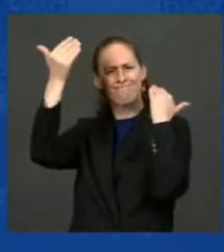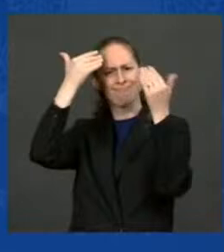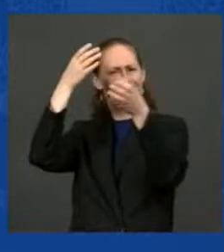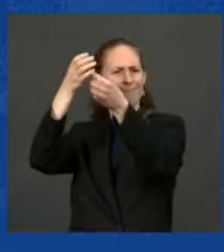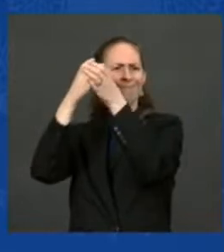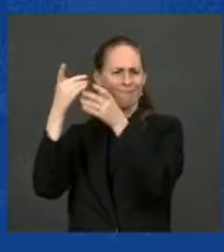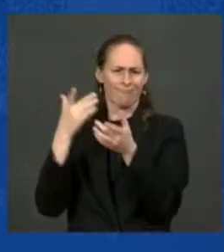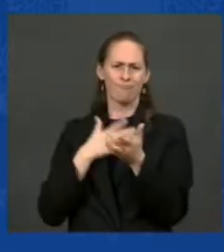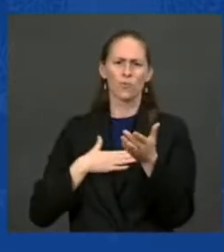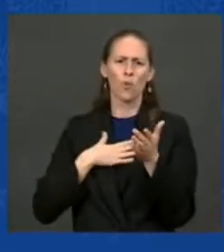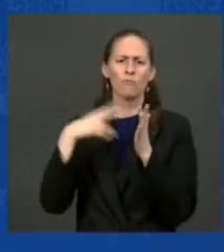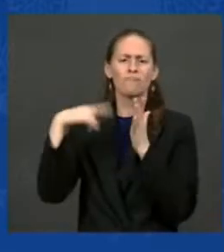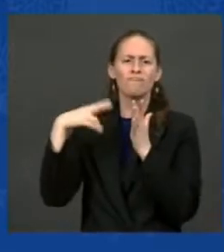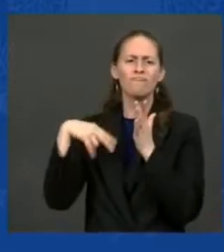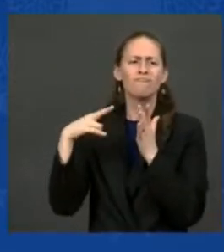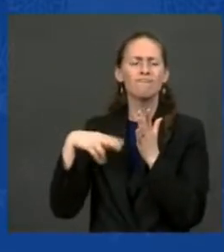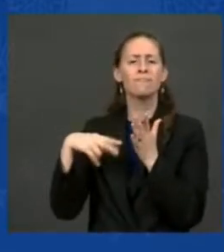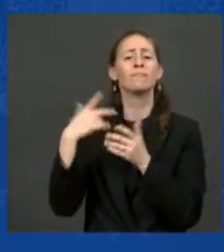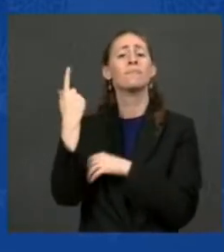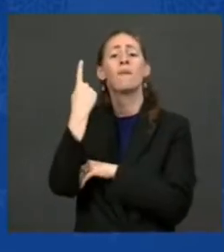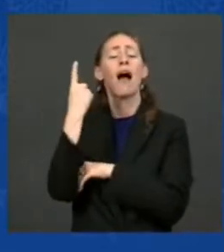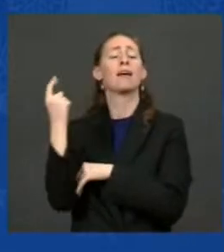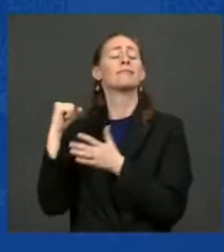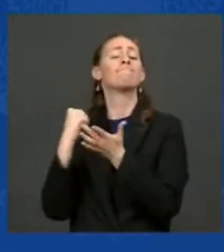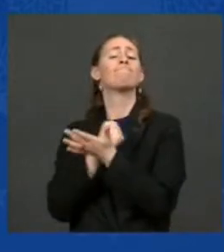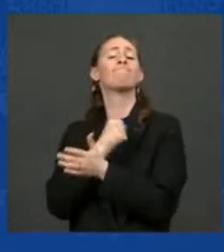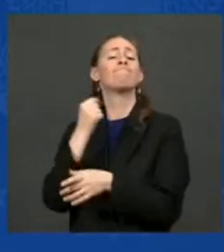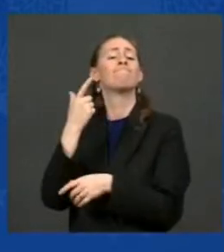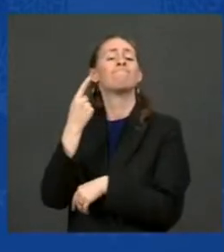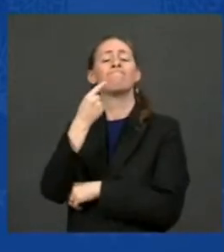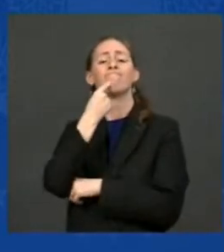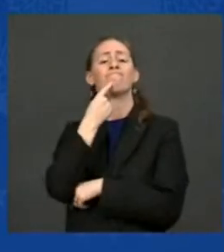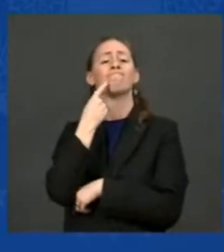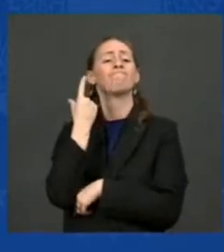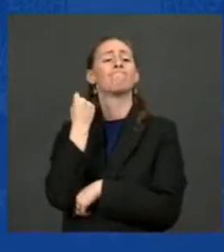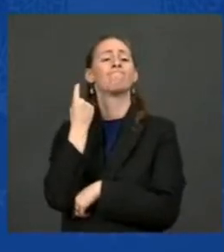was he never went to college. But he cared deeply